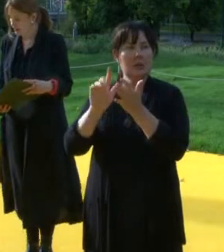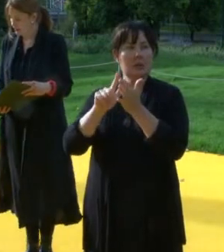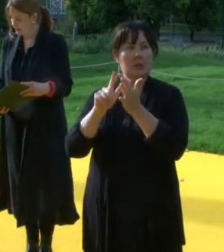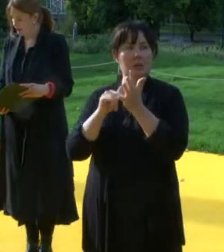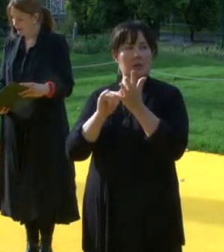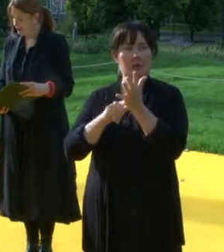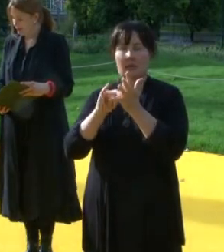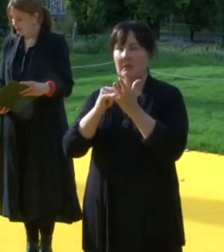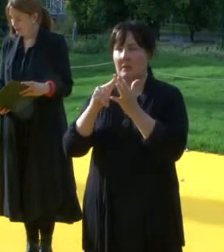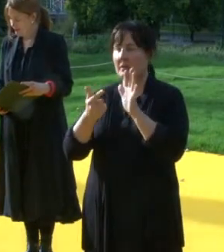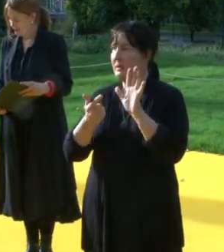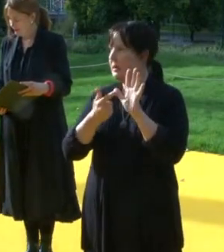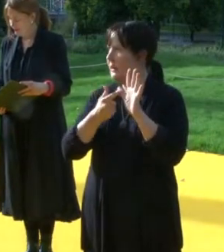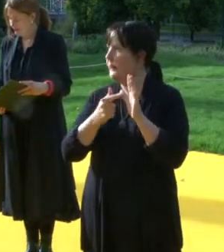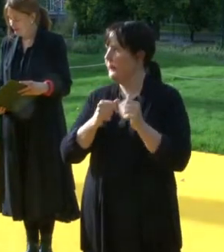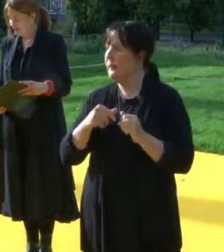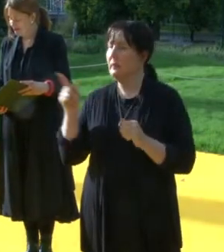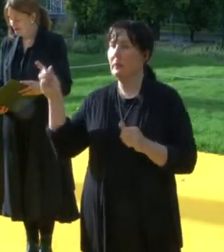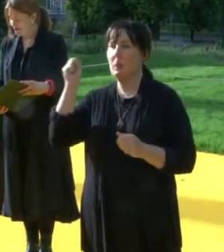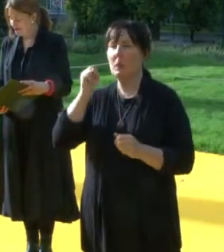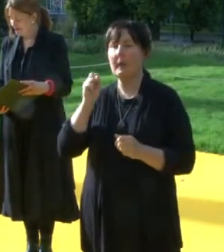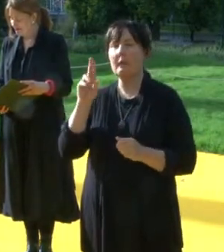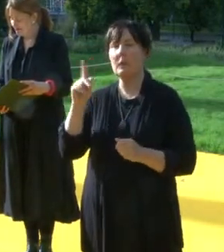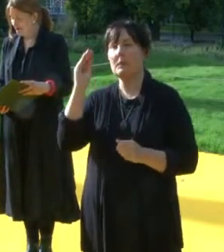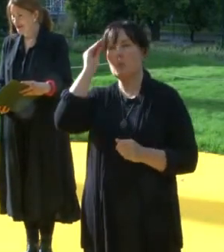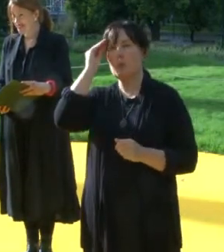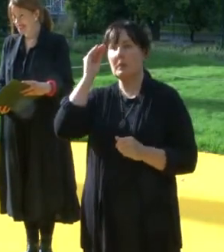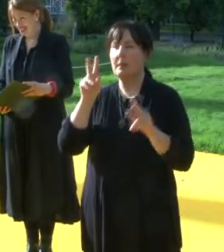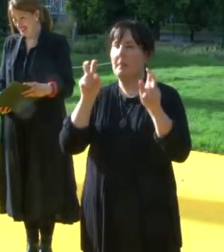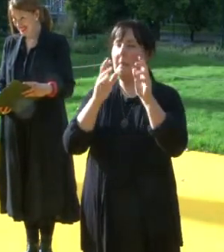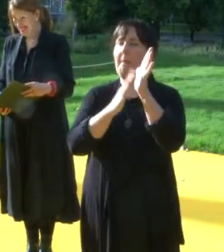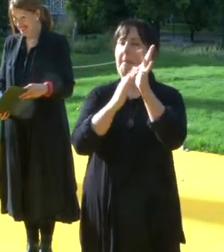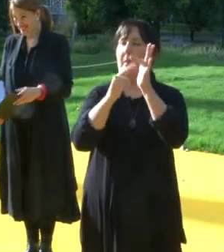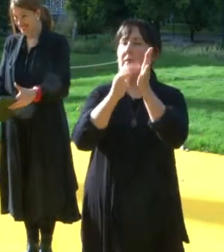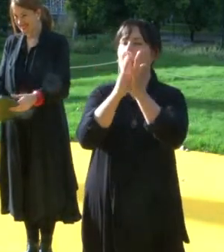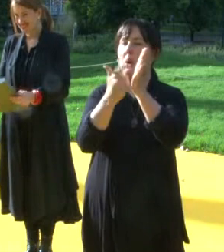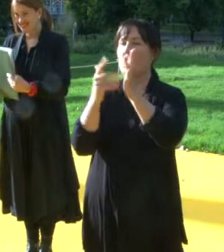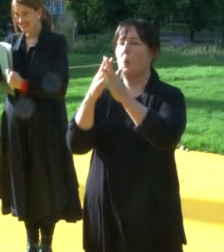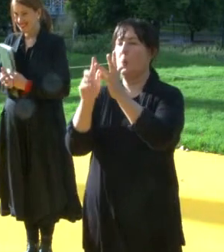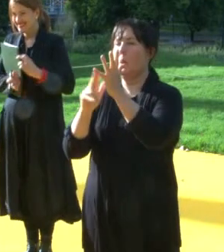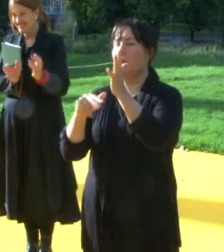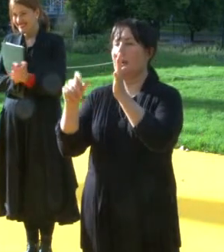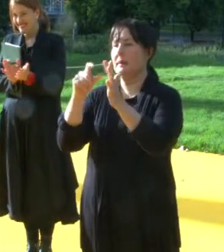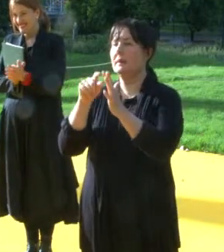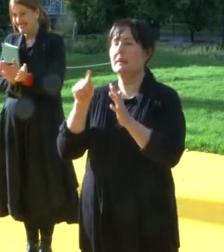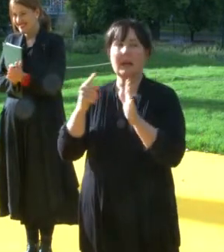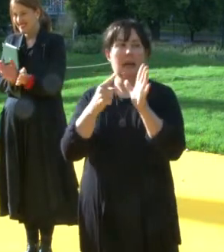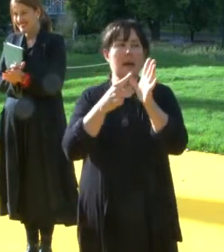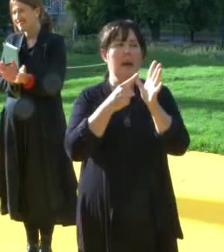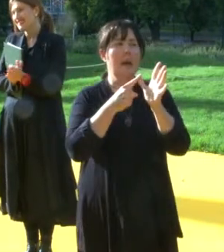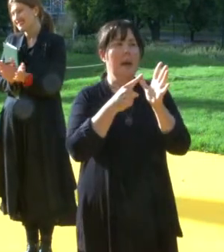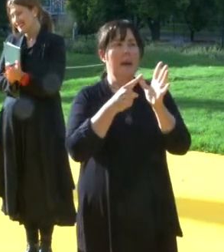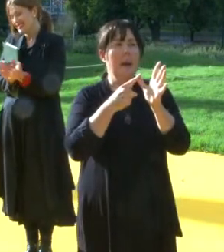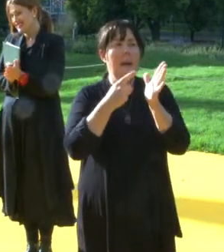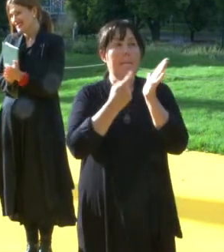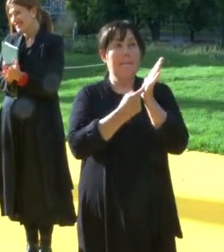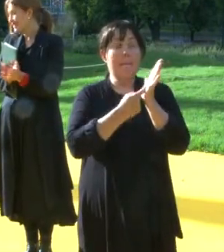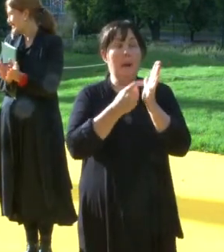The winner of the prize for non-fiction is The Mother Wound by Armani Hayder, published by Pan Macmillan, Australia.